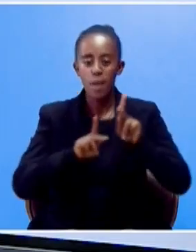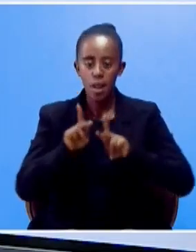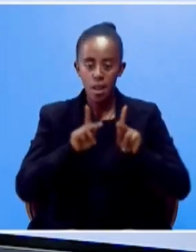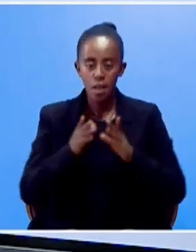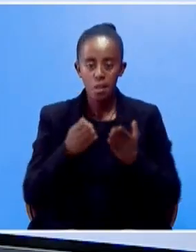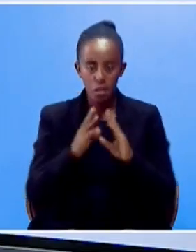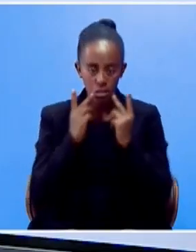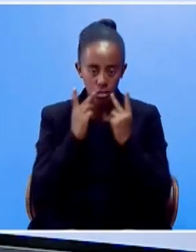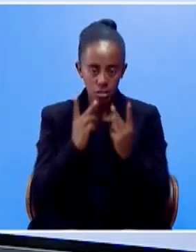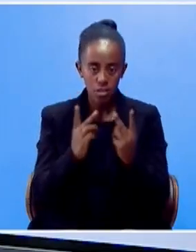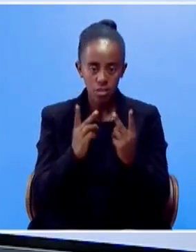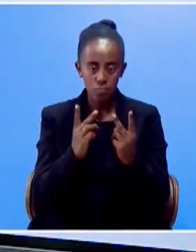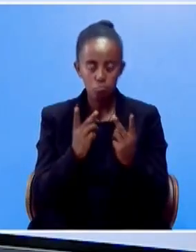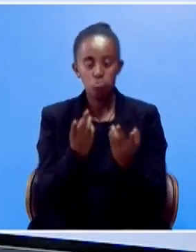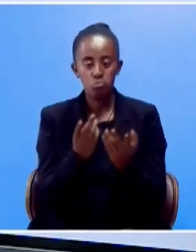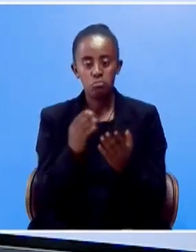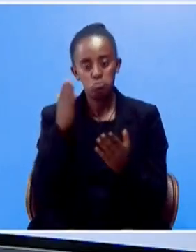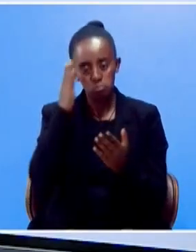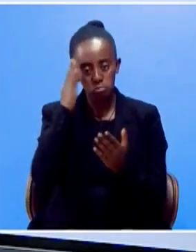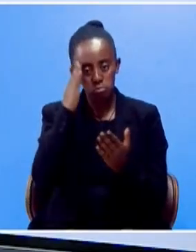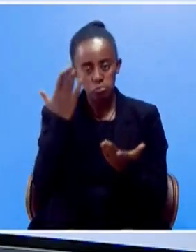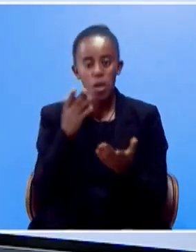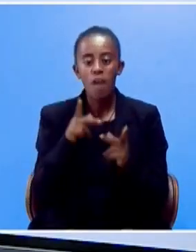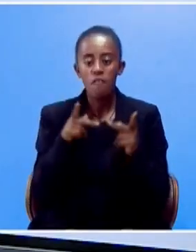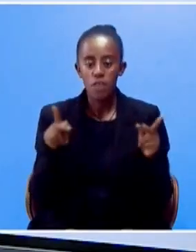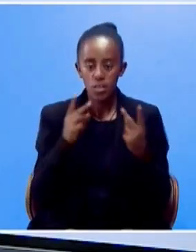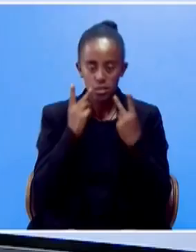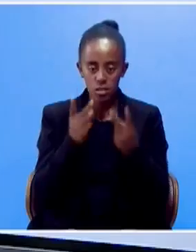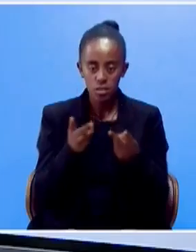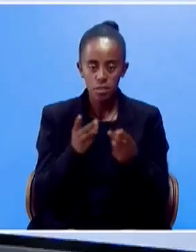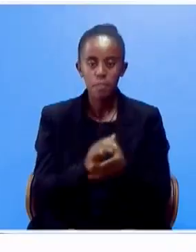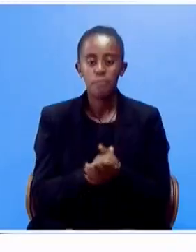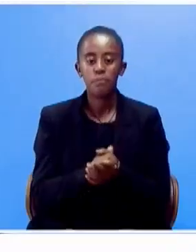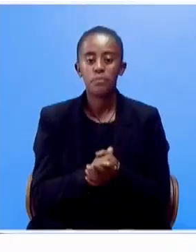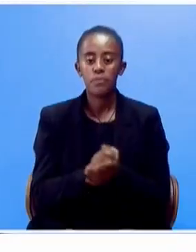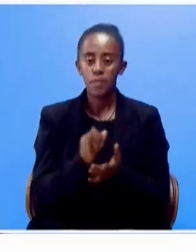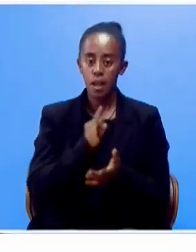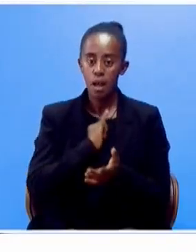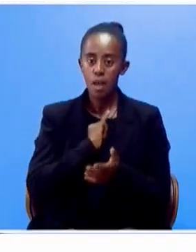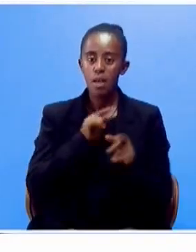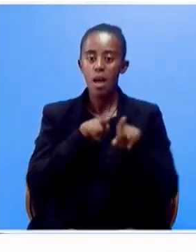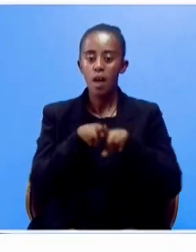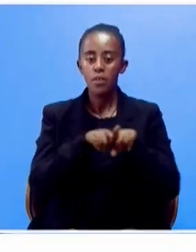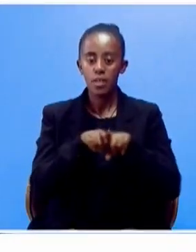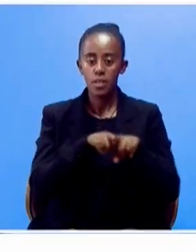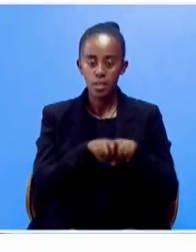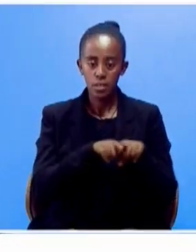Let us see some of the common phrases. The first one. I agree,